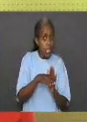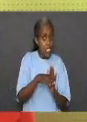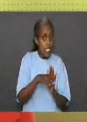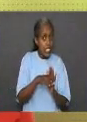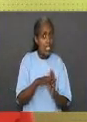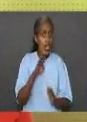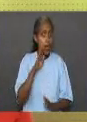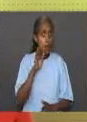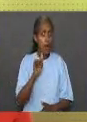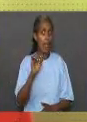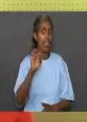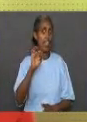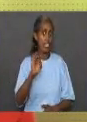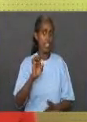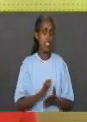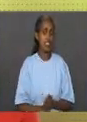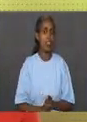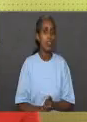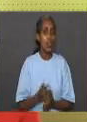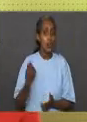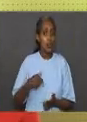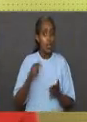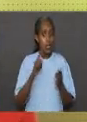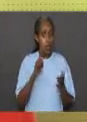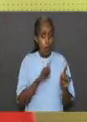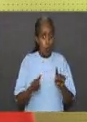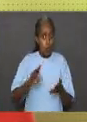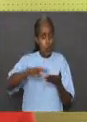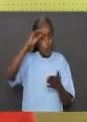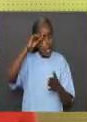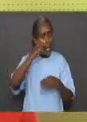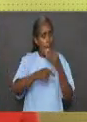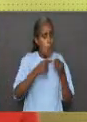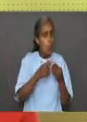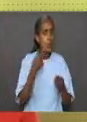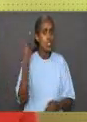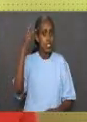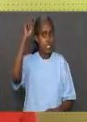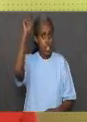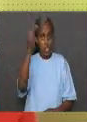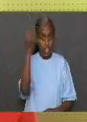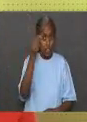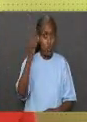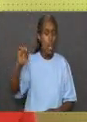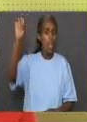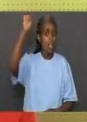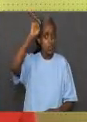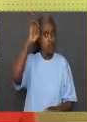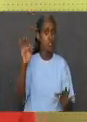by e. We will also learn about the natural exponential